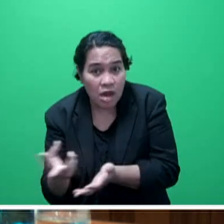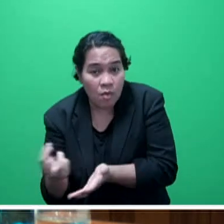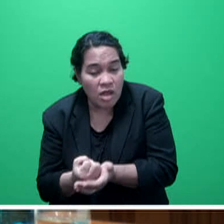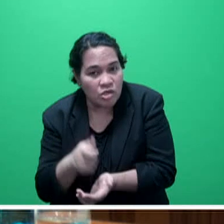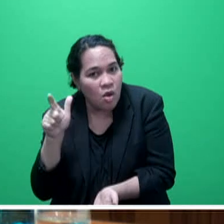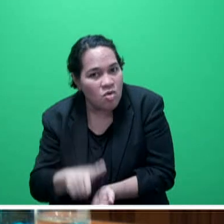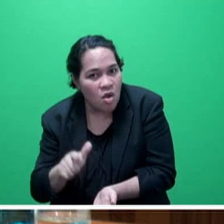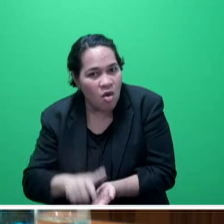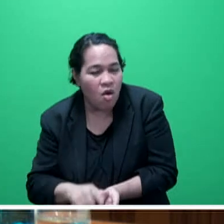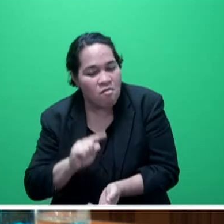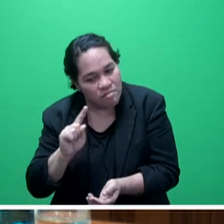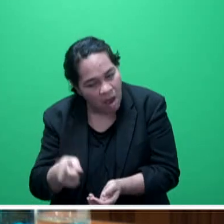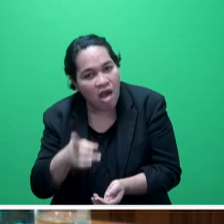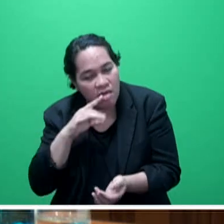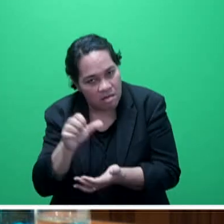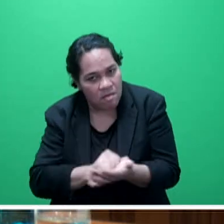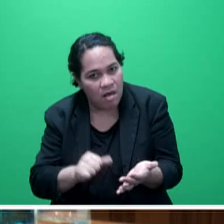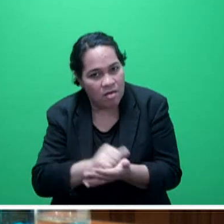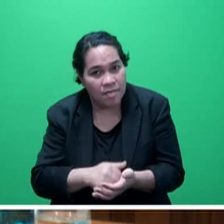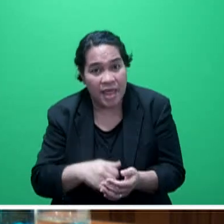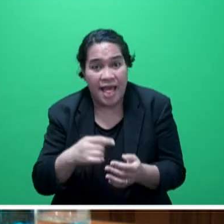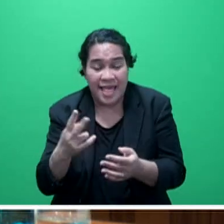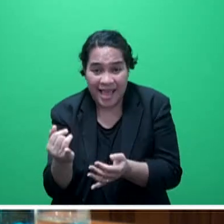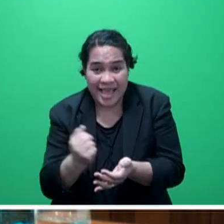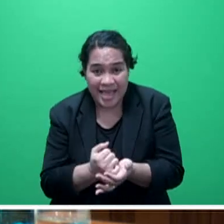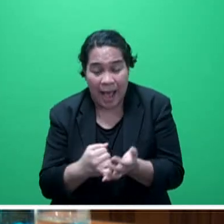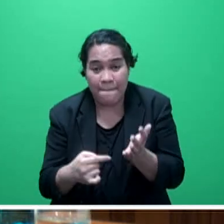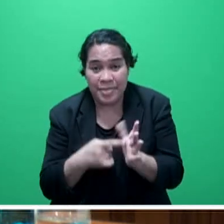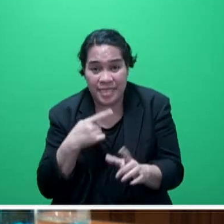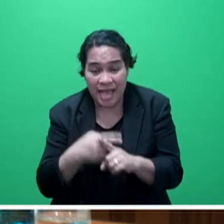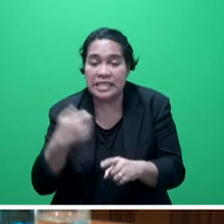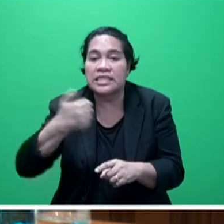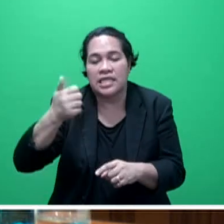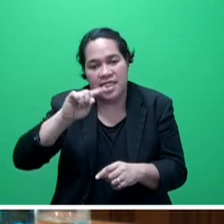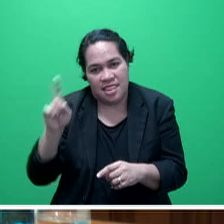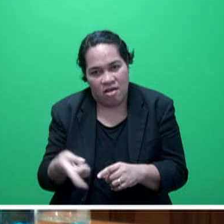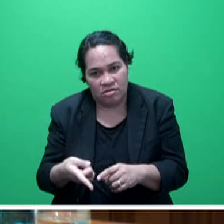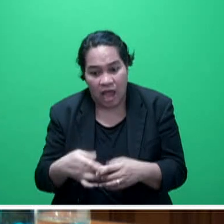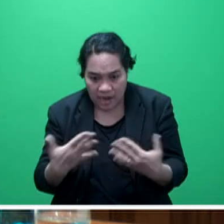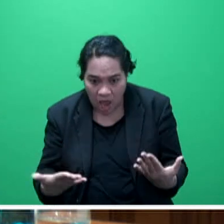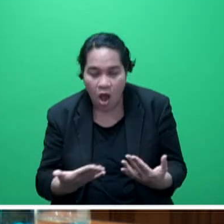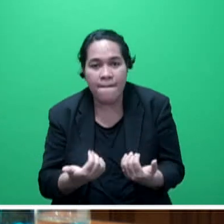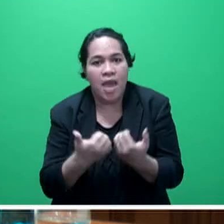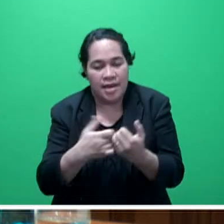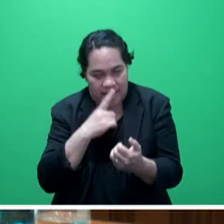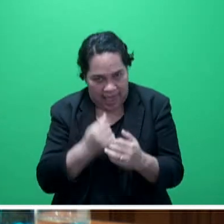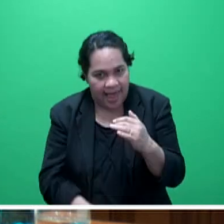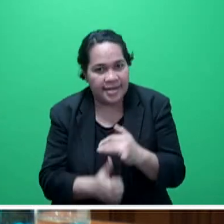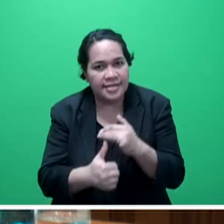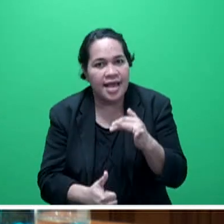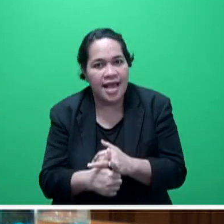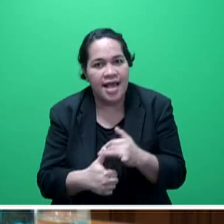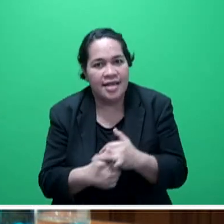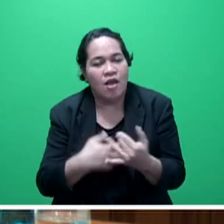the personal income tax at that time was 16,000. Now more people can access white goods because the income